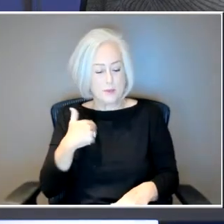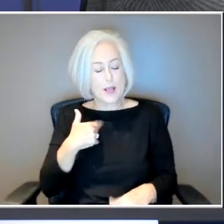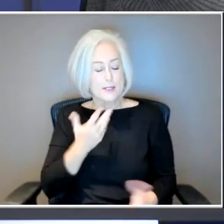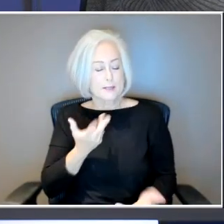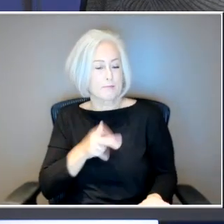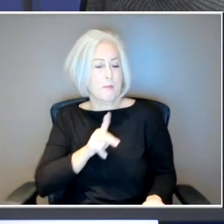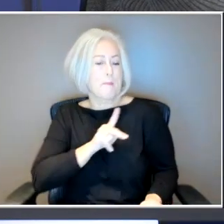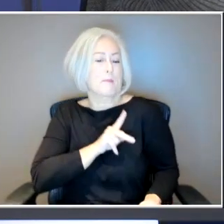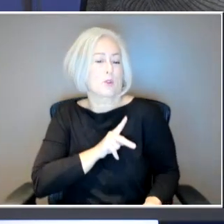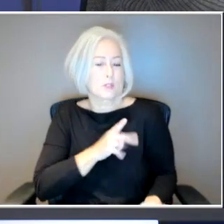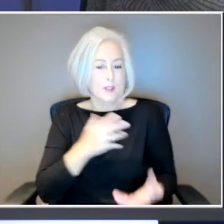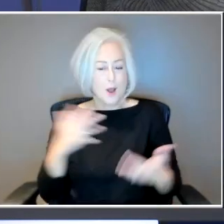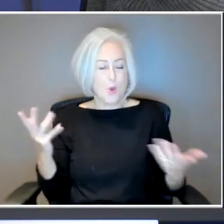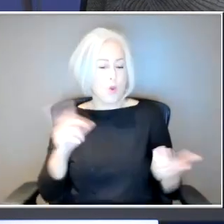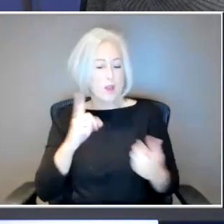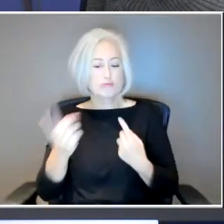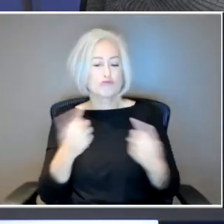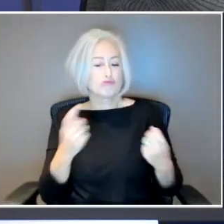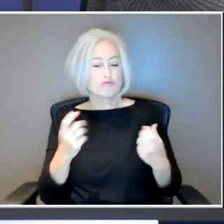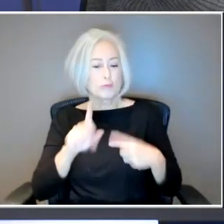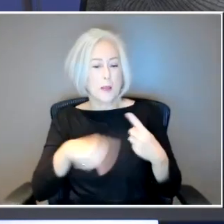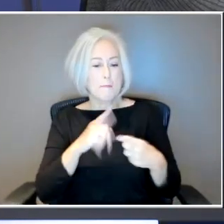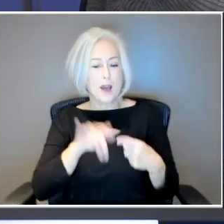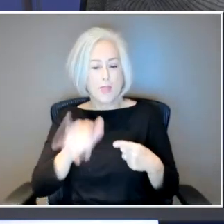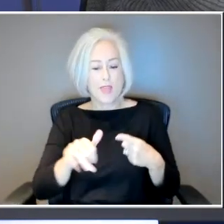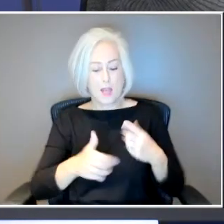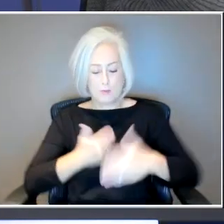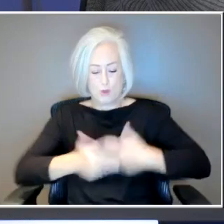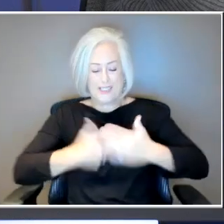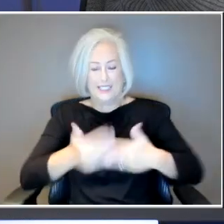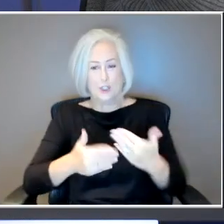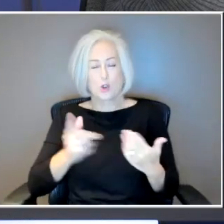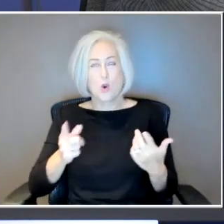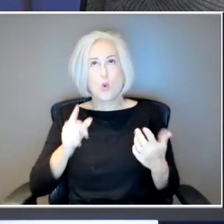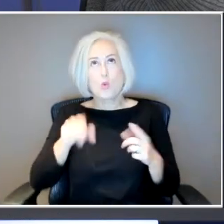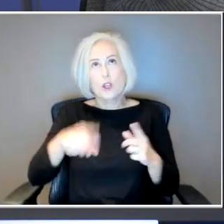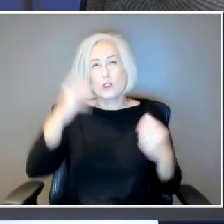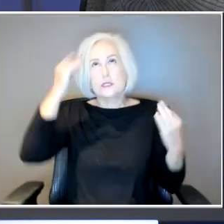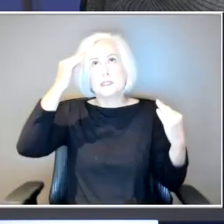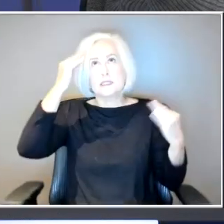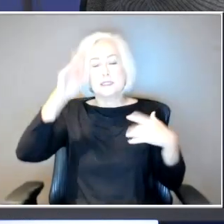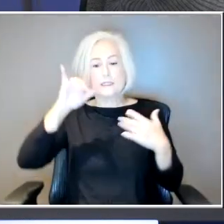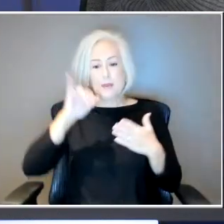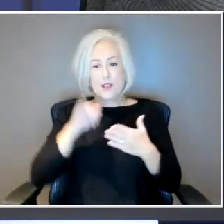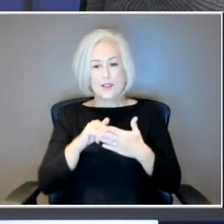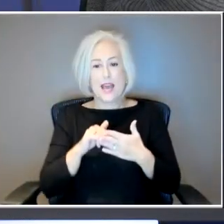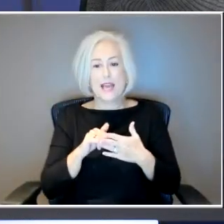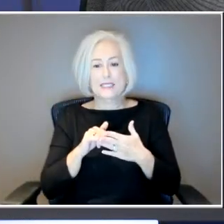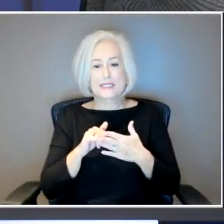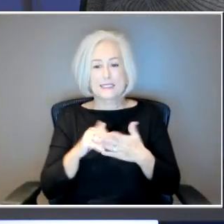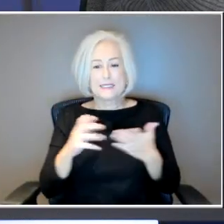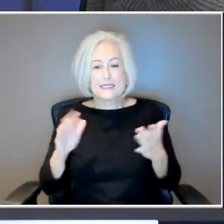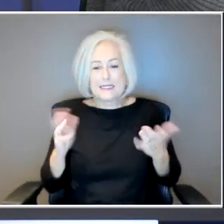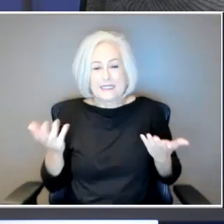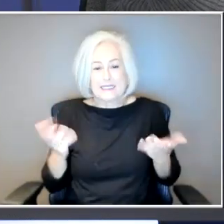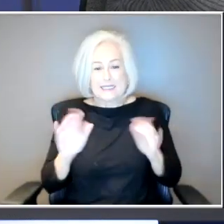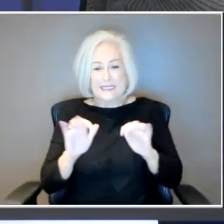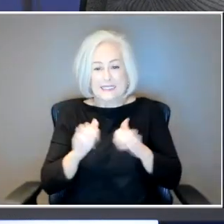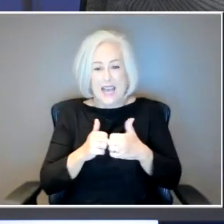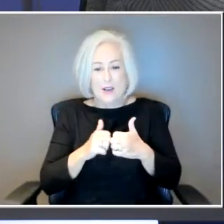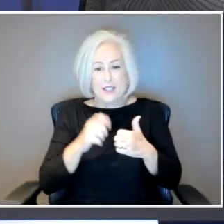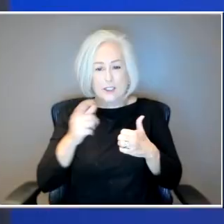did you have about the procedure? Or when you sat back and thought through all that, how did that play out in your